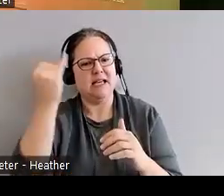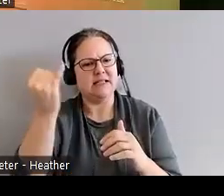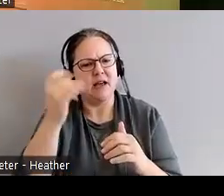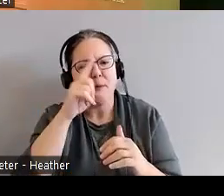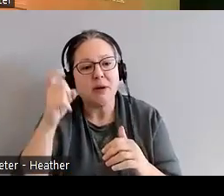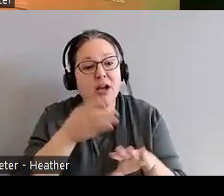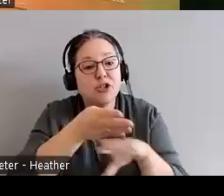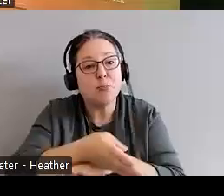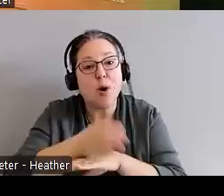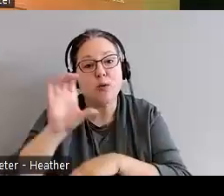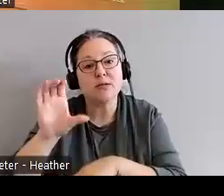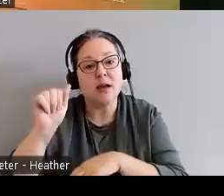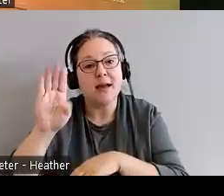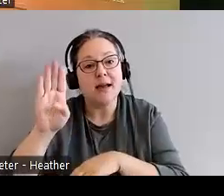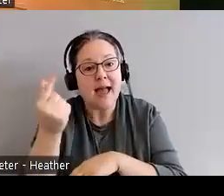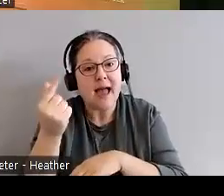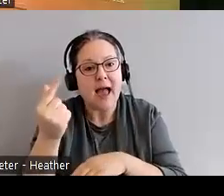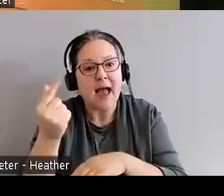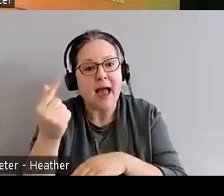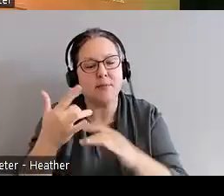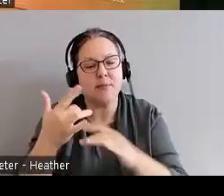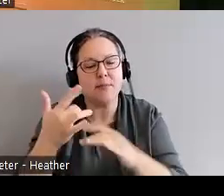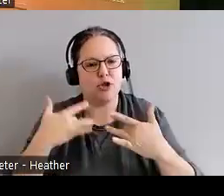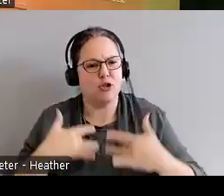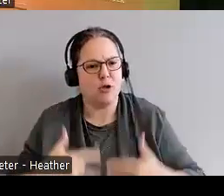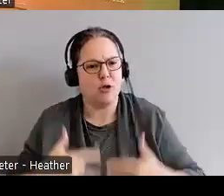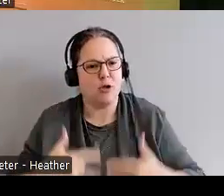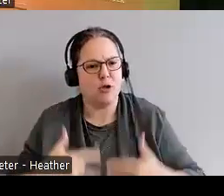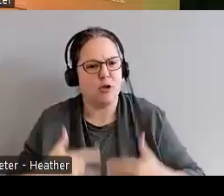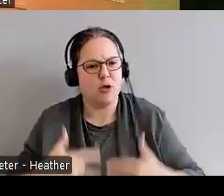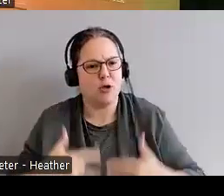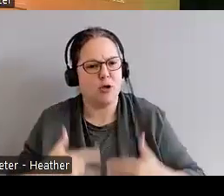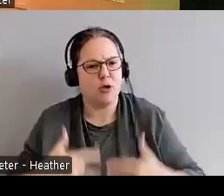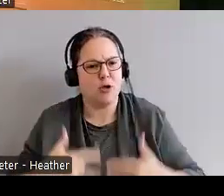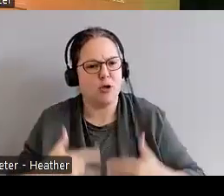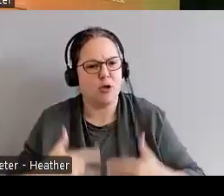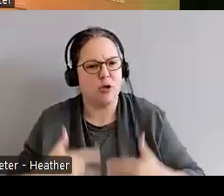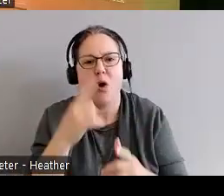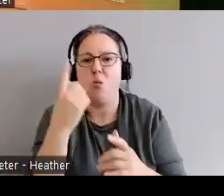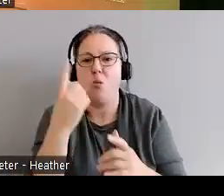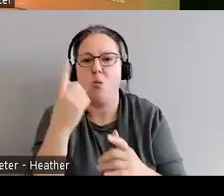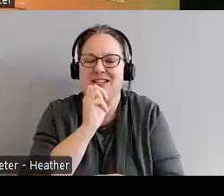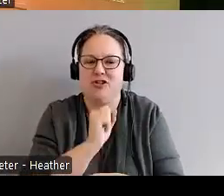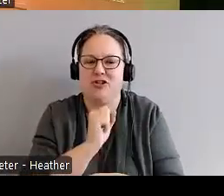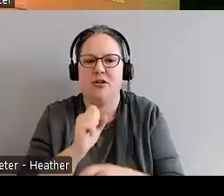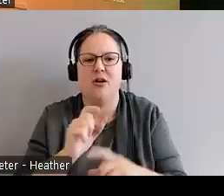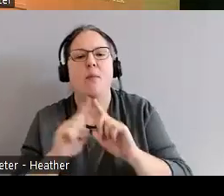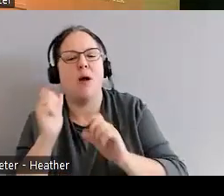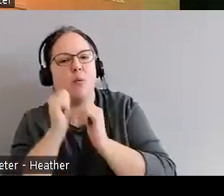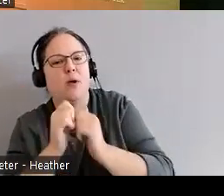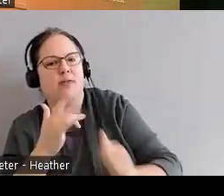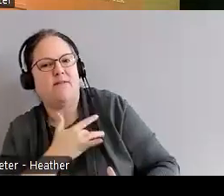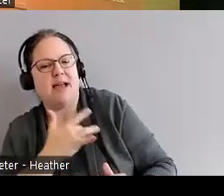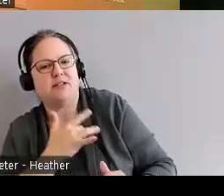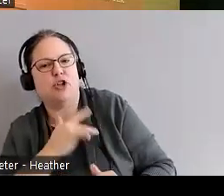of epidemiological similarity. One is age of onset. Well, in vascular depression, it's late onset, obviously, but in